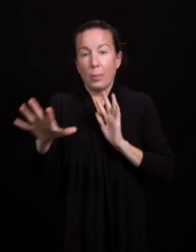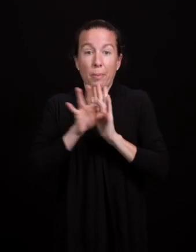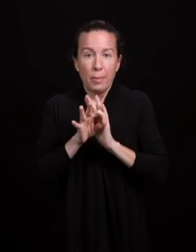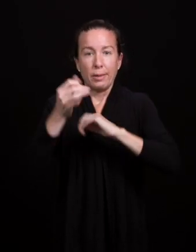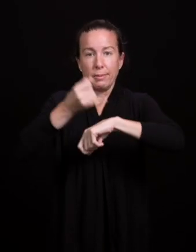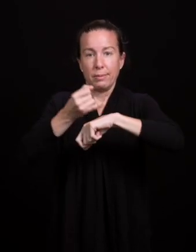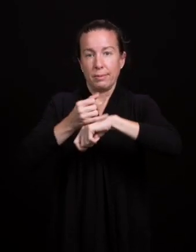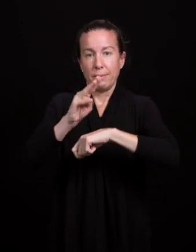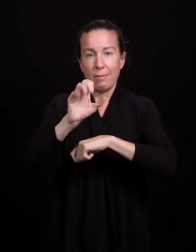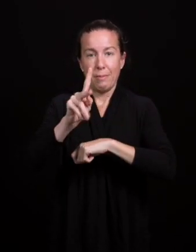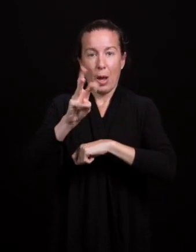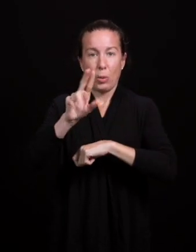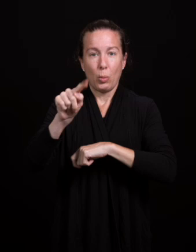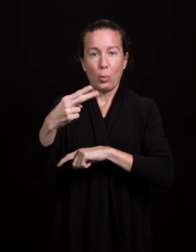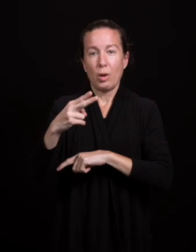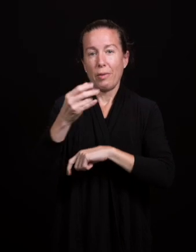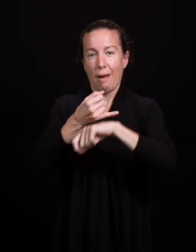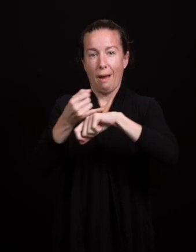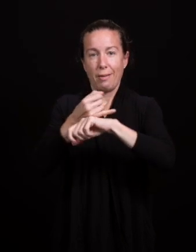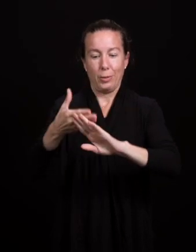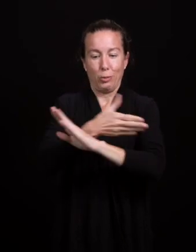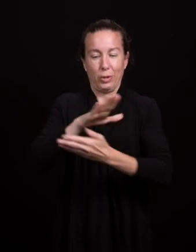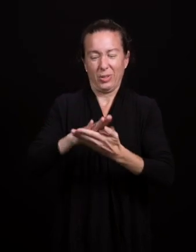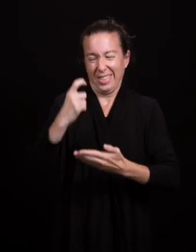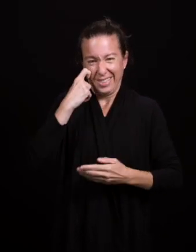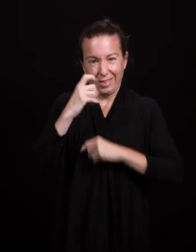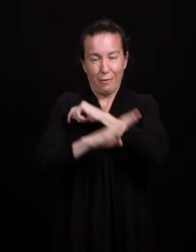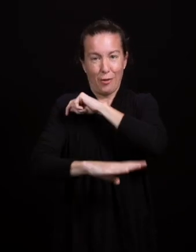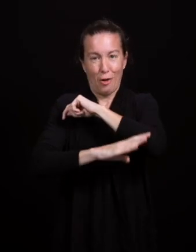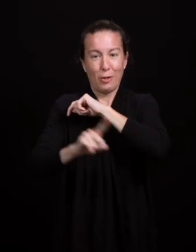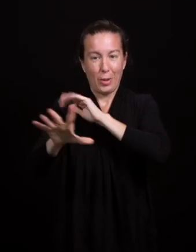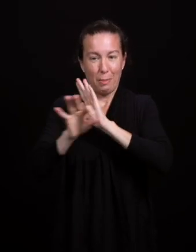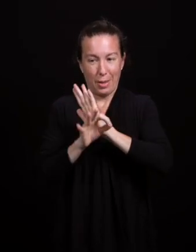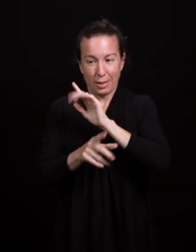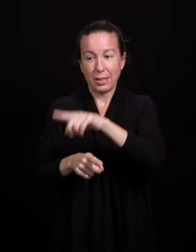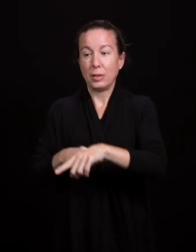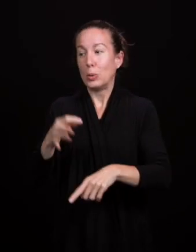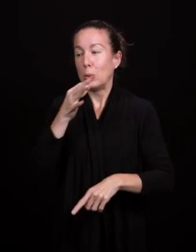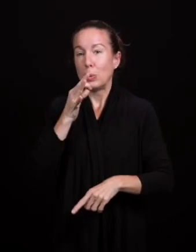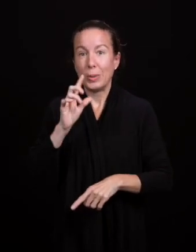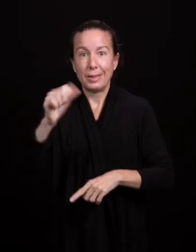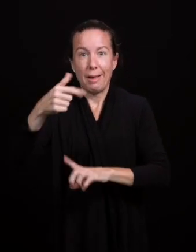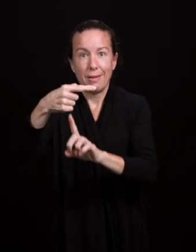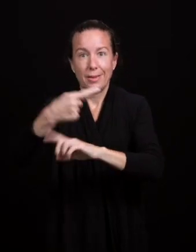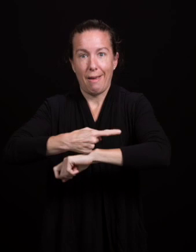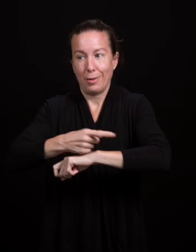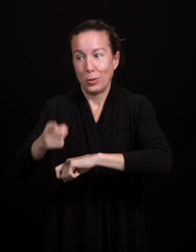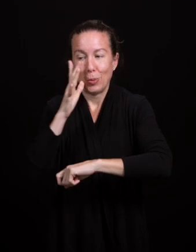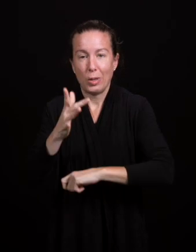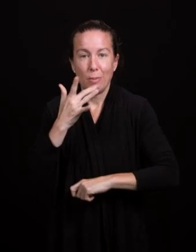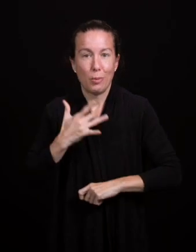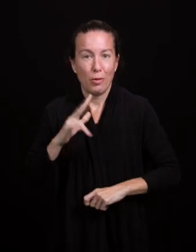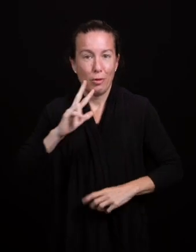Island preschool, and we just did that this fall. She actually will turn 3, like he said, in 10 days. And so she has been doing some